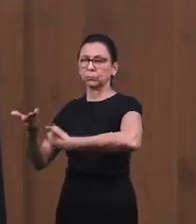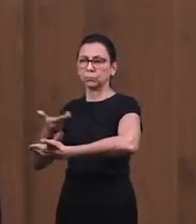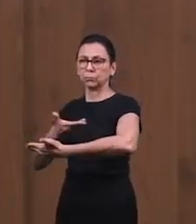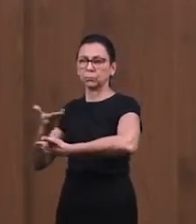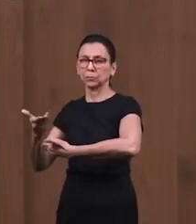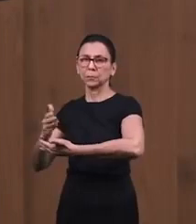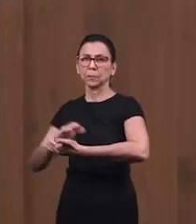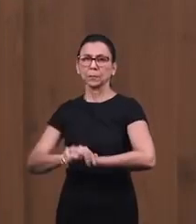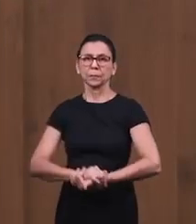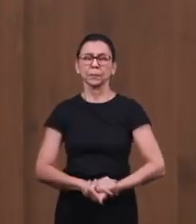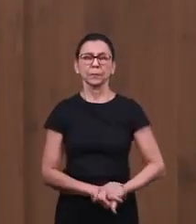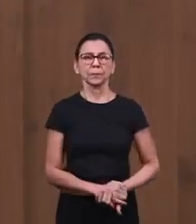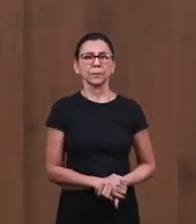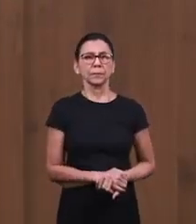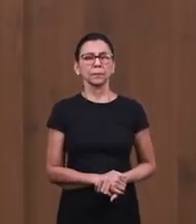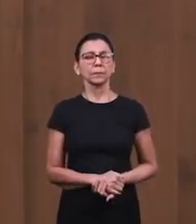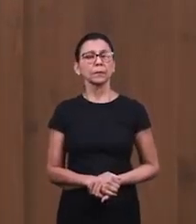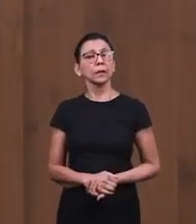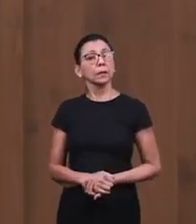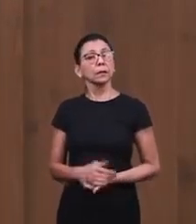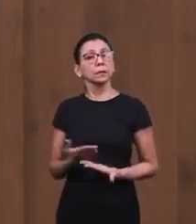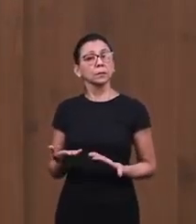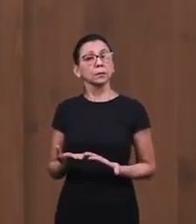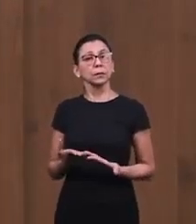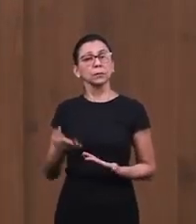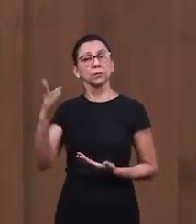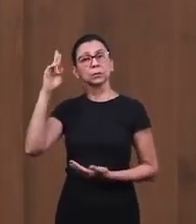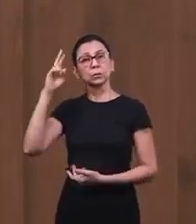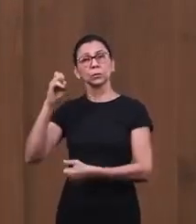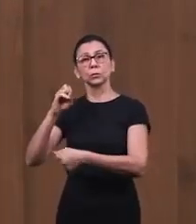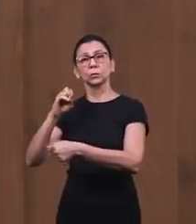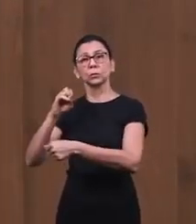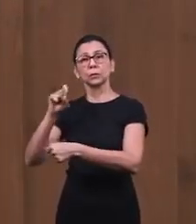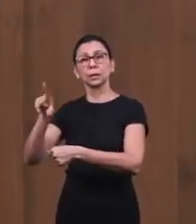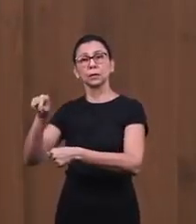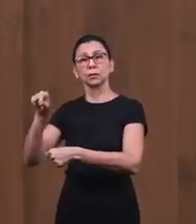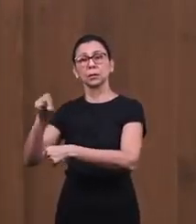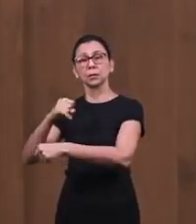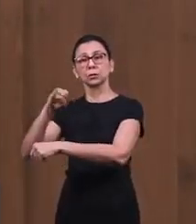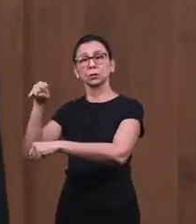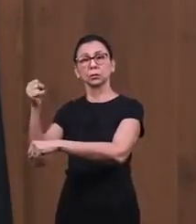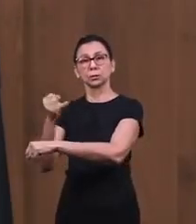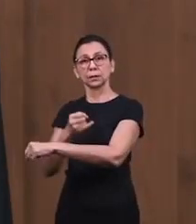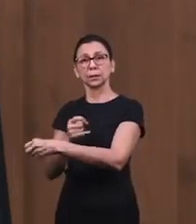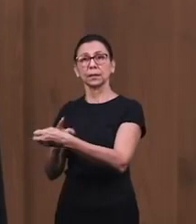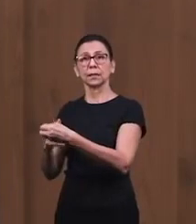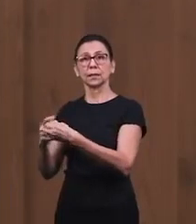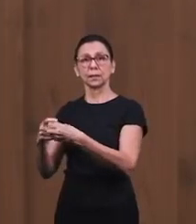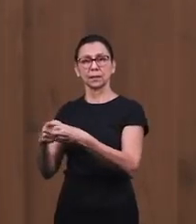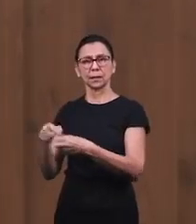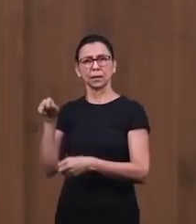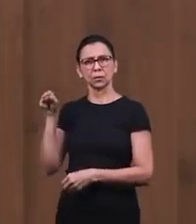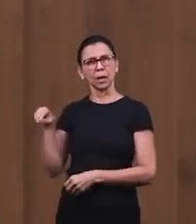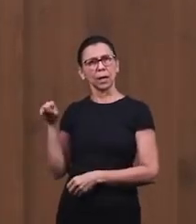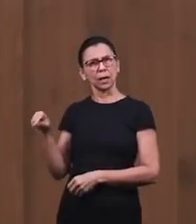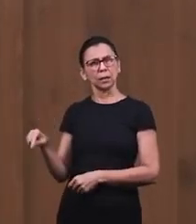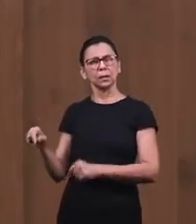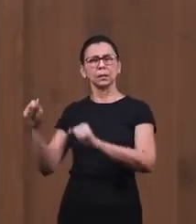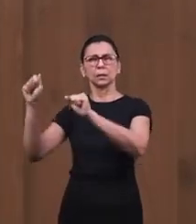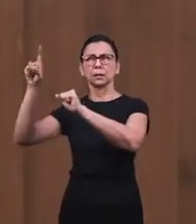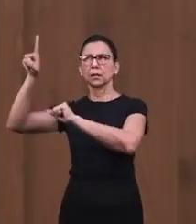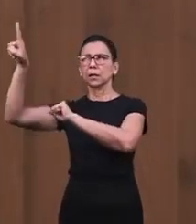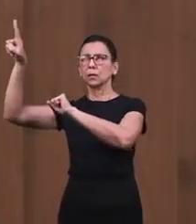The Lord then chose Jerusalem, and there the temple of the Lord was built. There the house of the